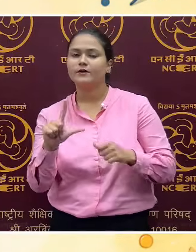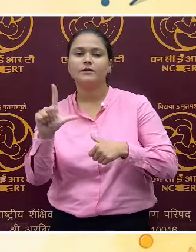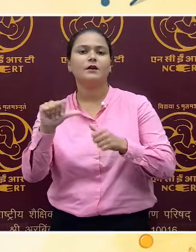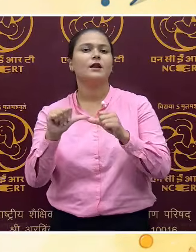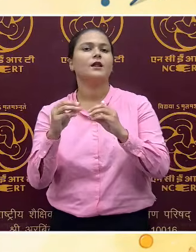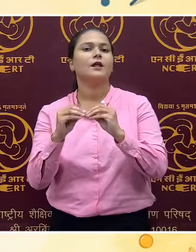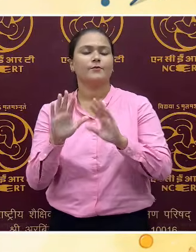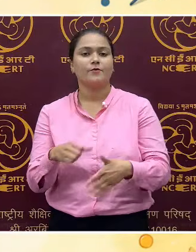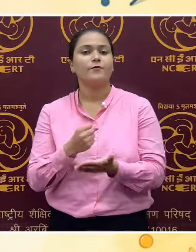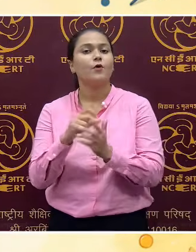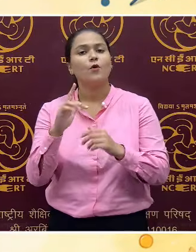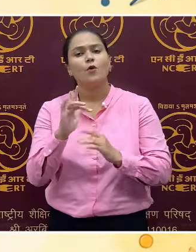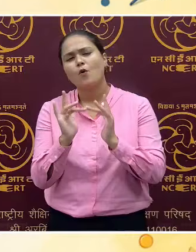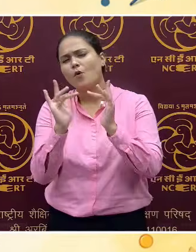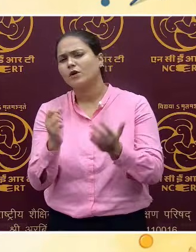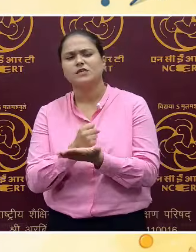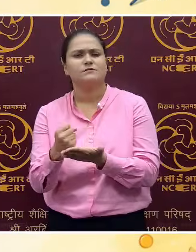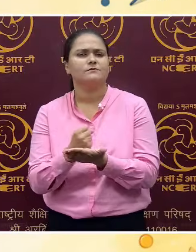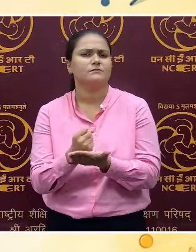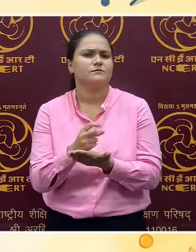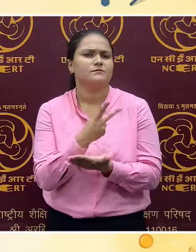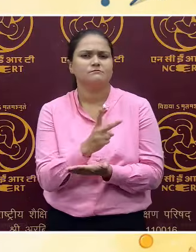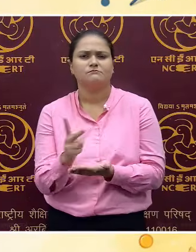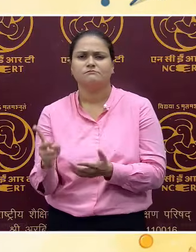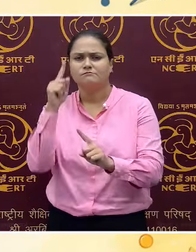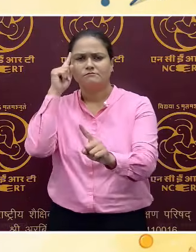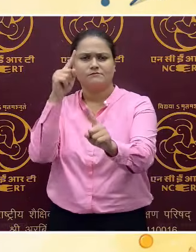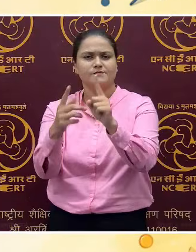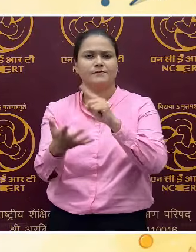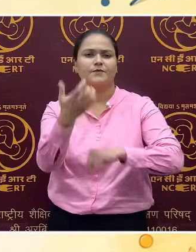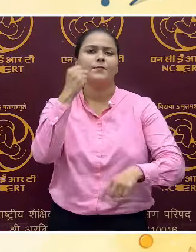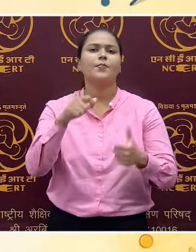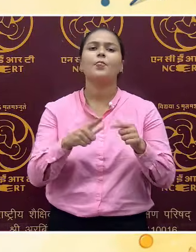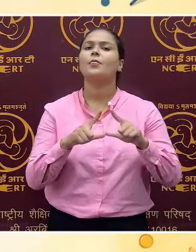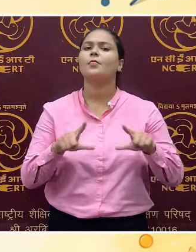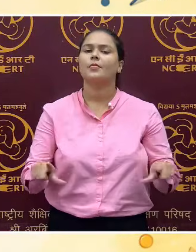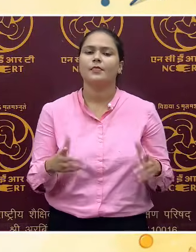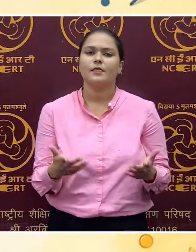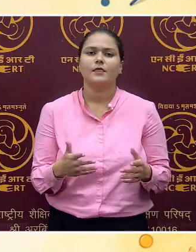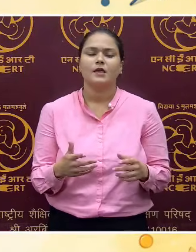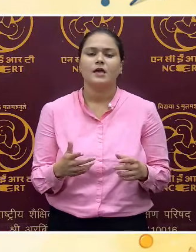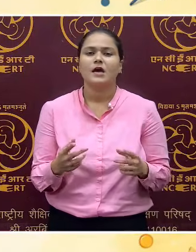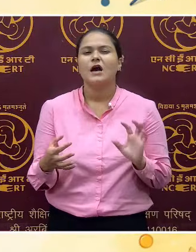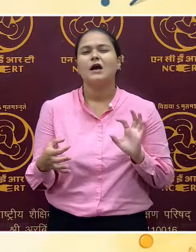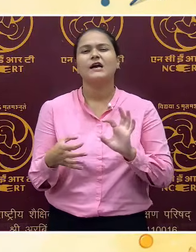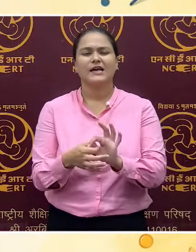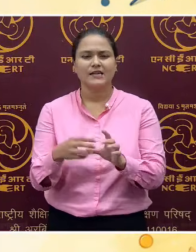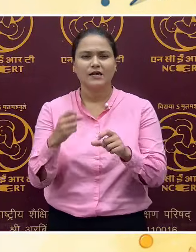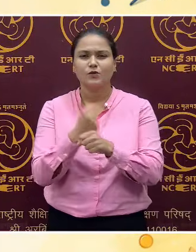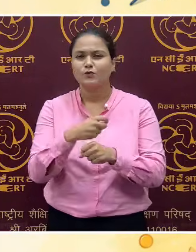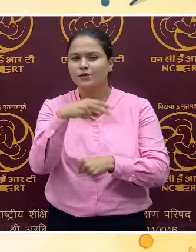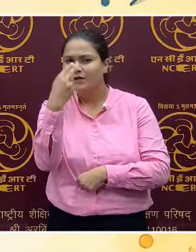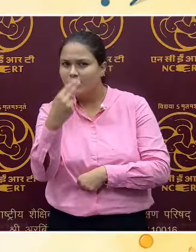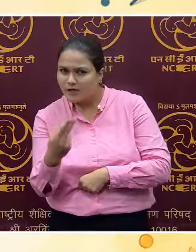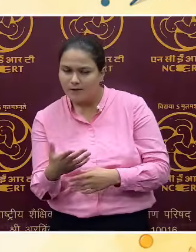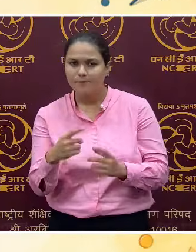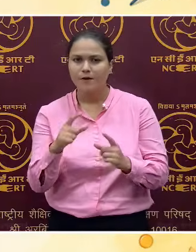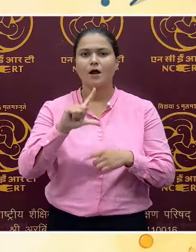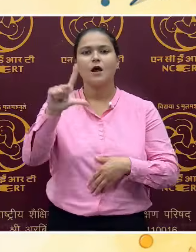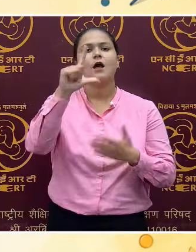to practice different aspects of language related to grammar or comprehension or even